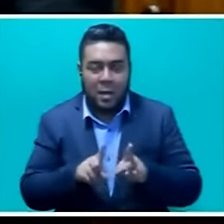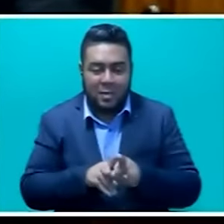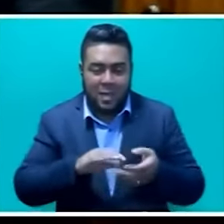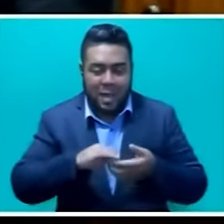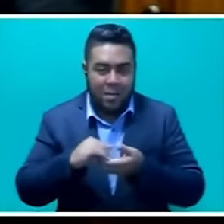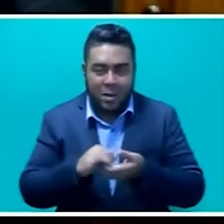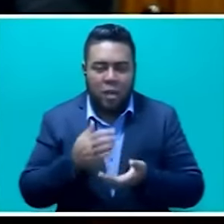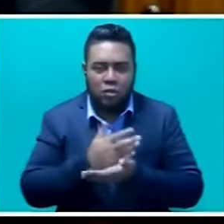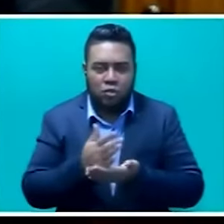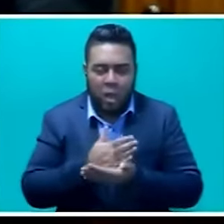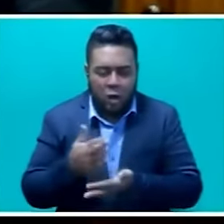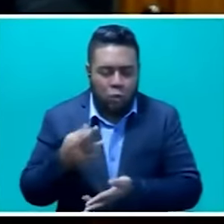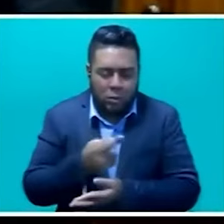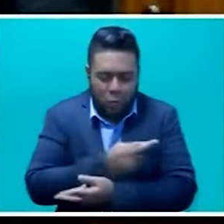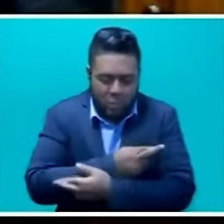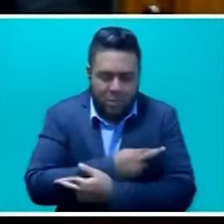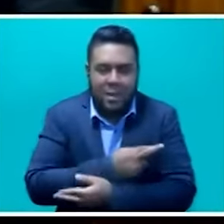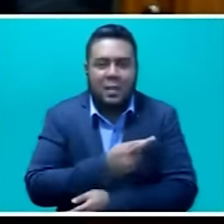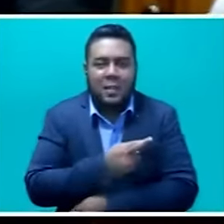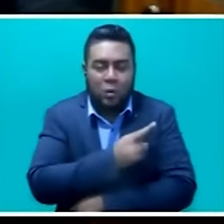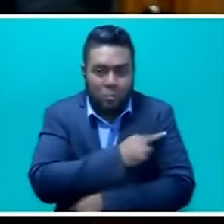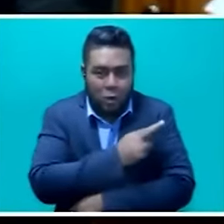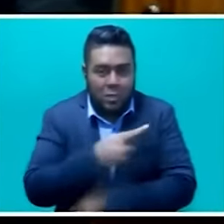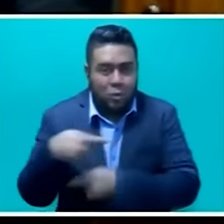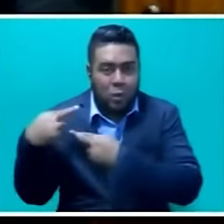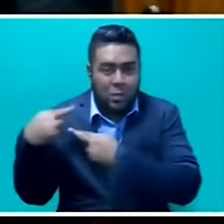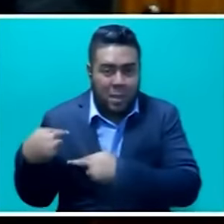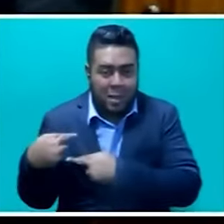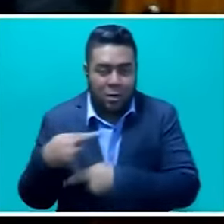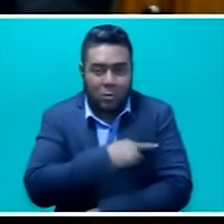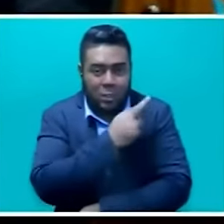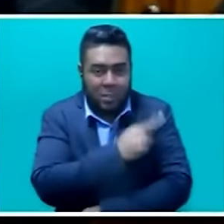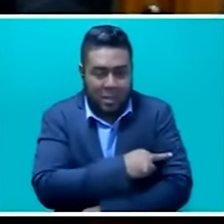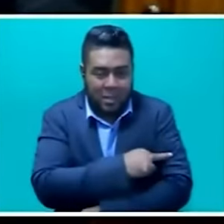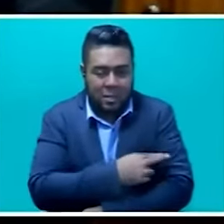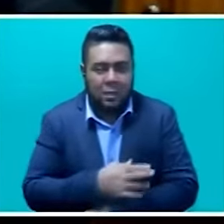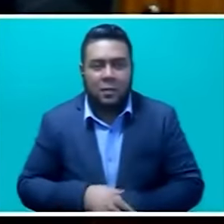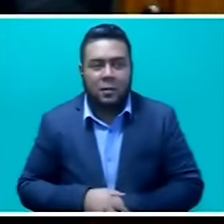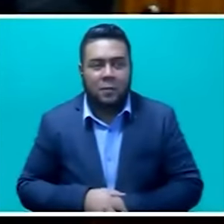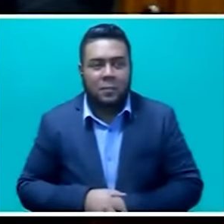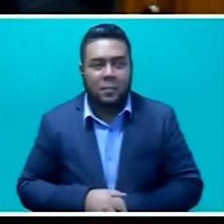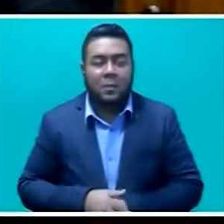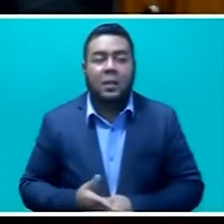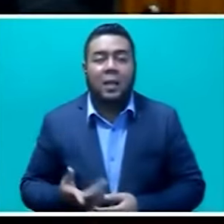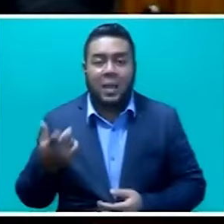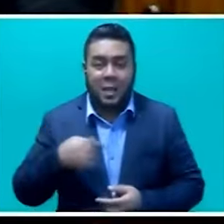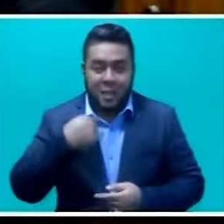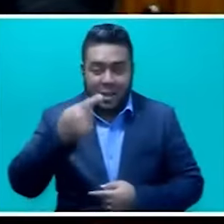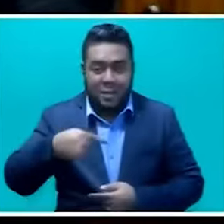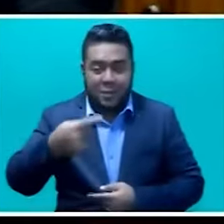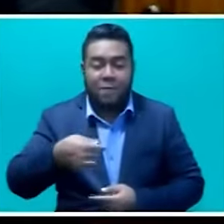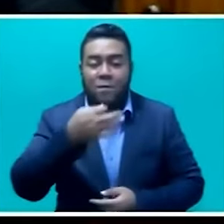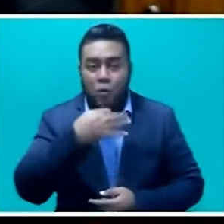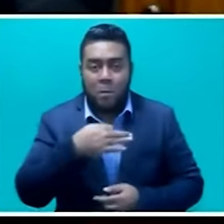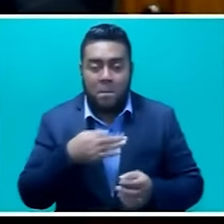and shared responsibility to address gender equality in our society. Honourable Speaker, in the coming months, the